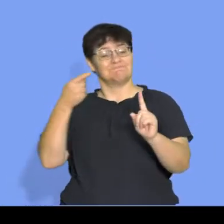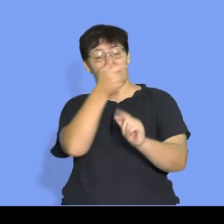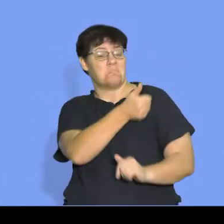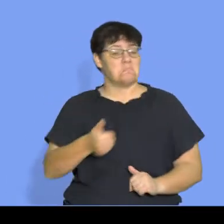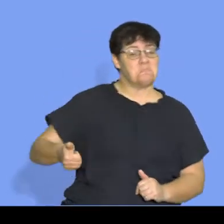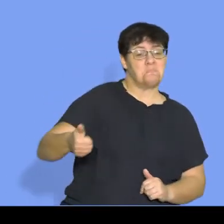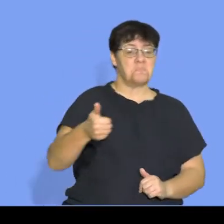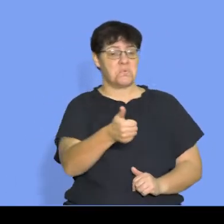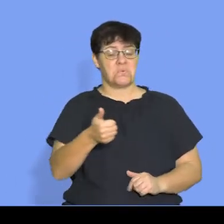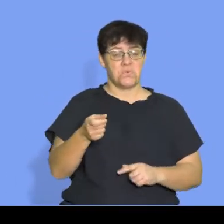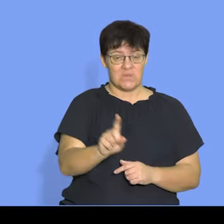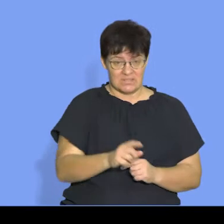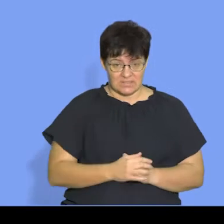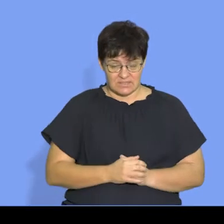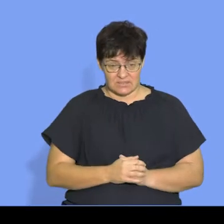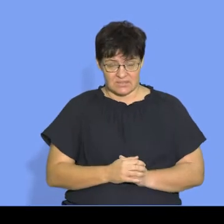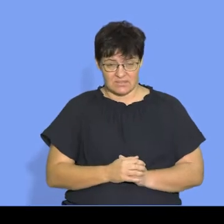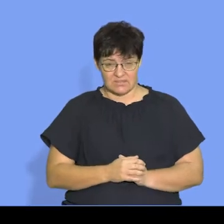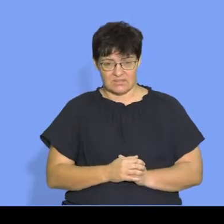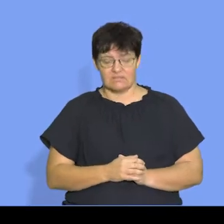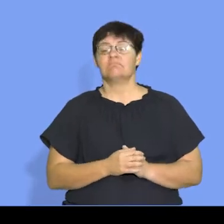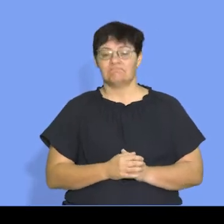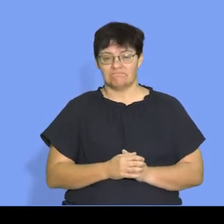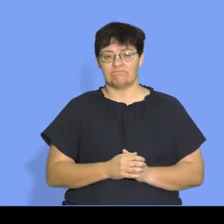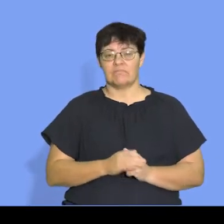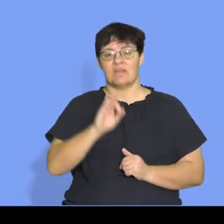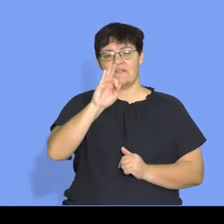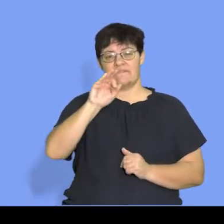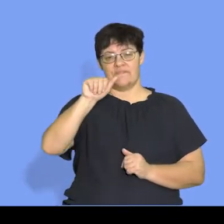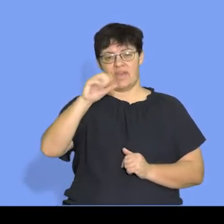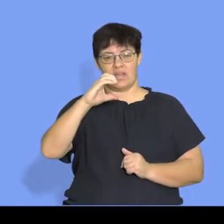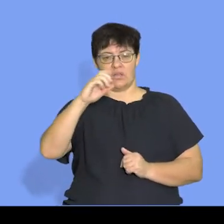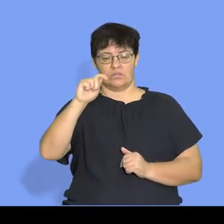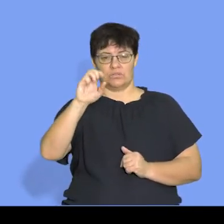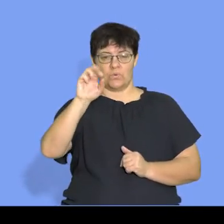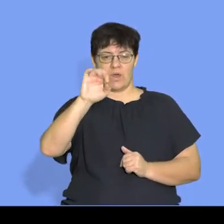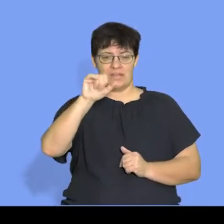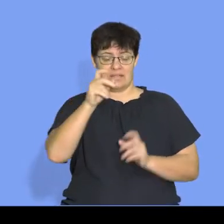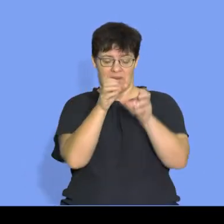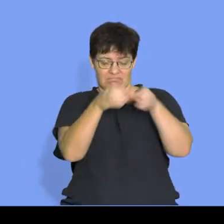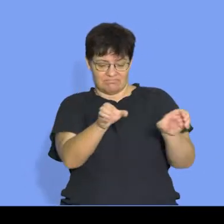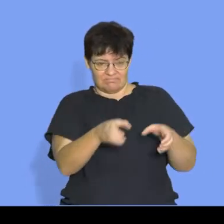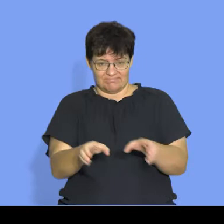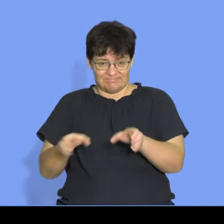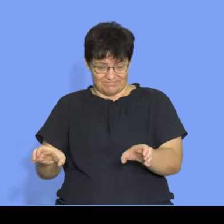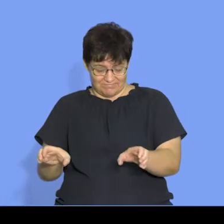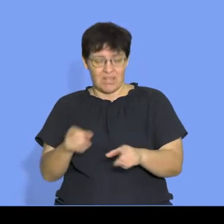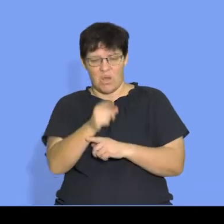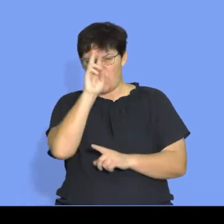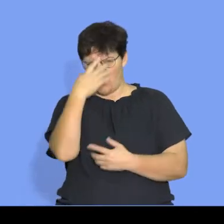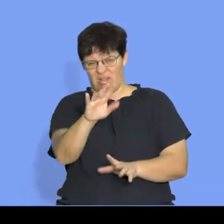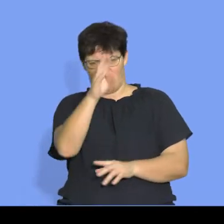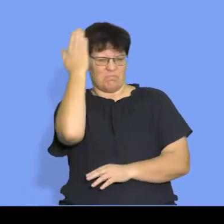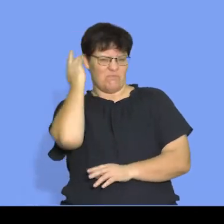do, or the main process, is factorizing, and you know the different types of factorizing that we looked at